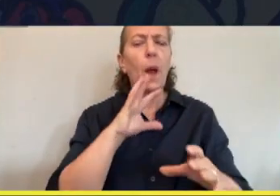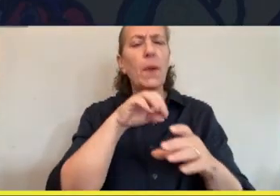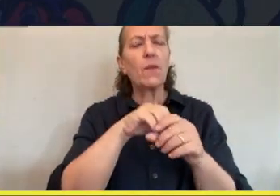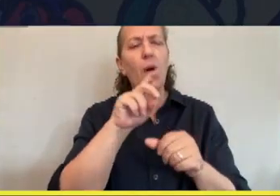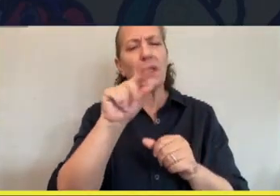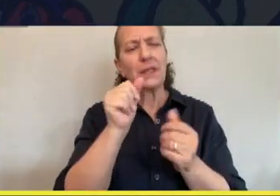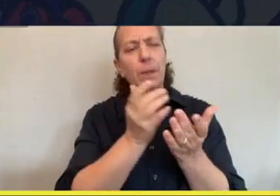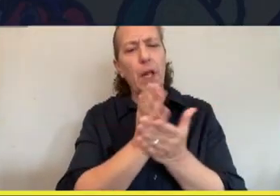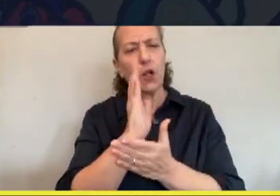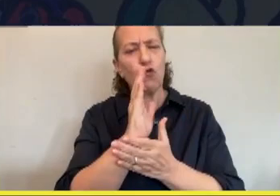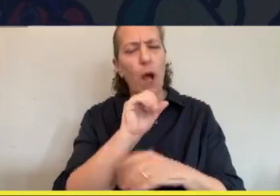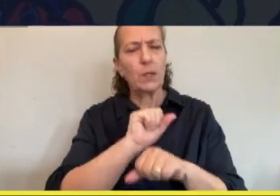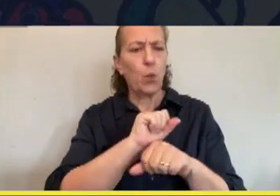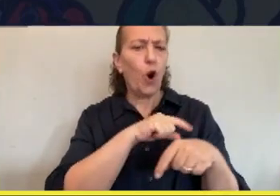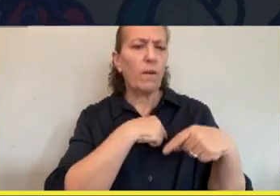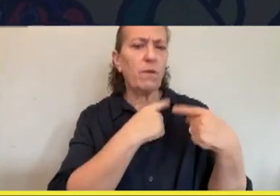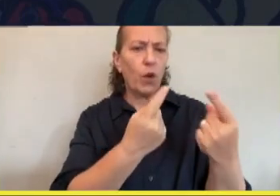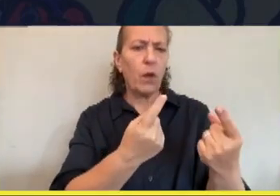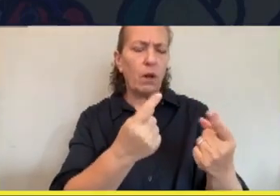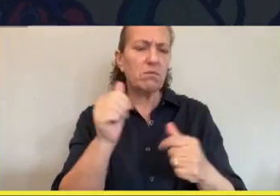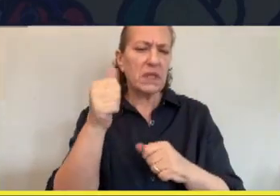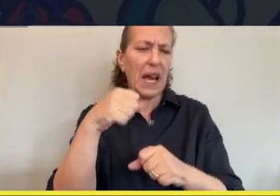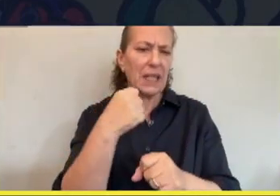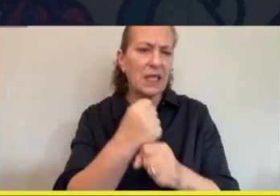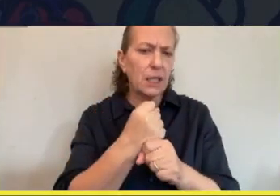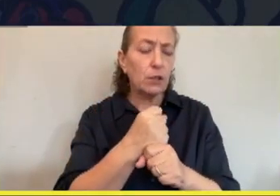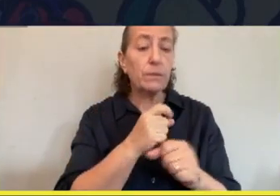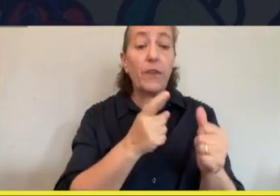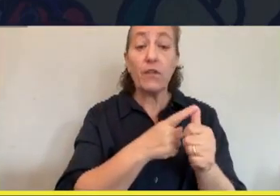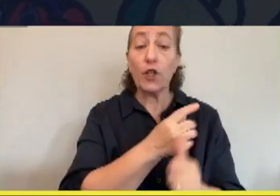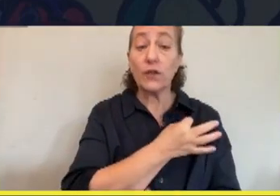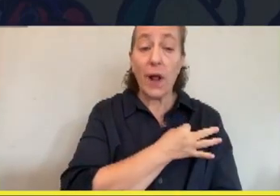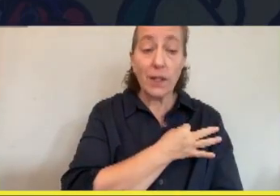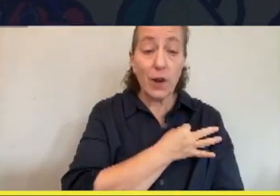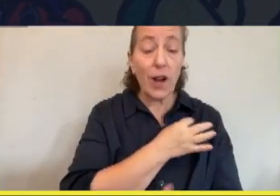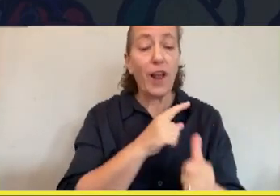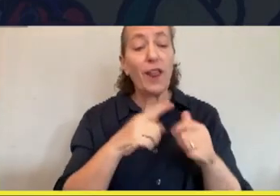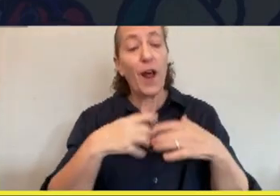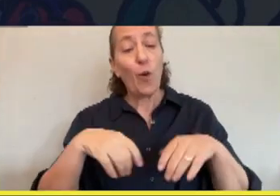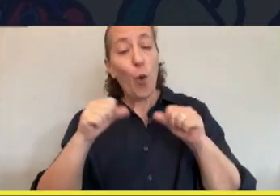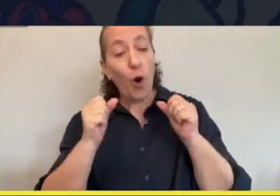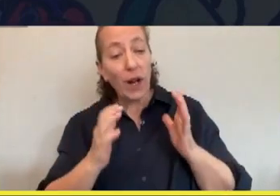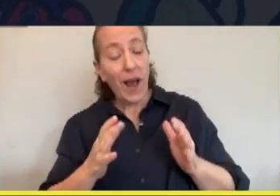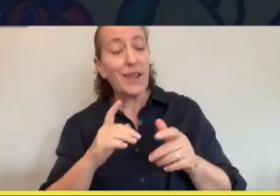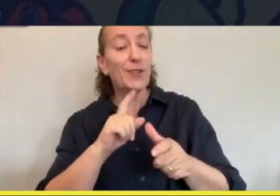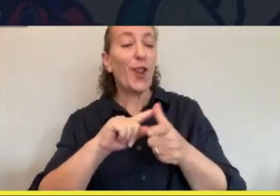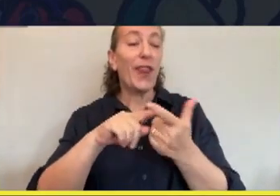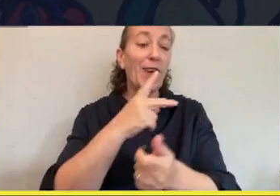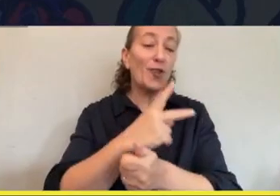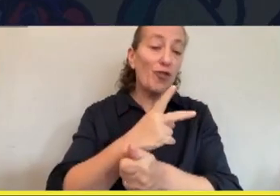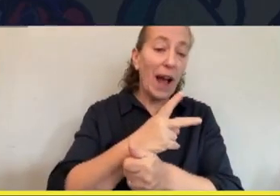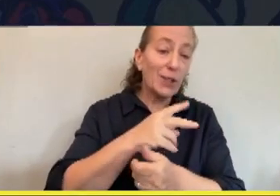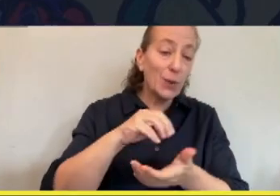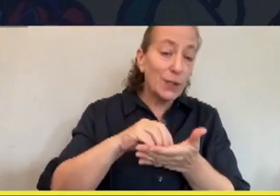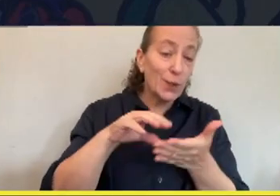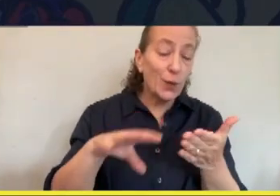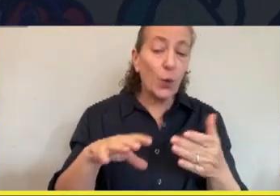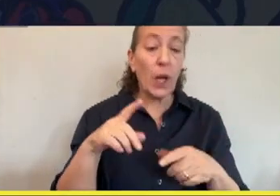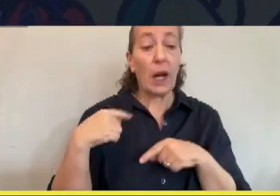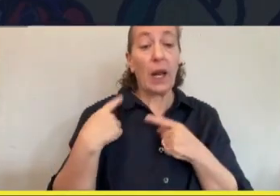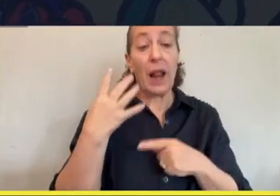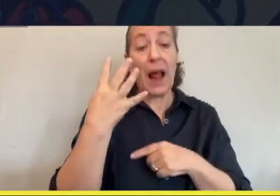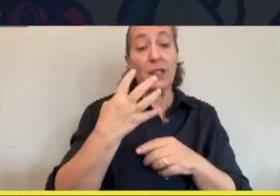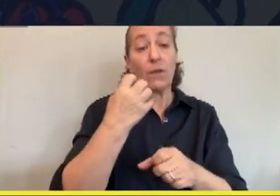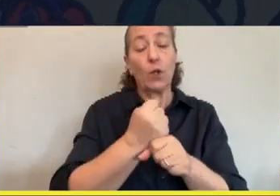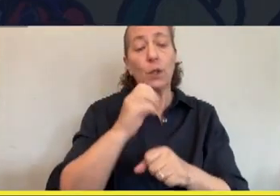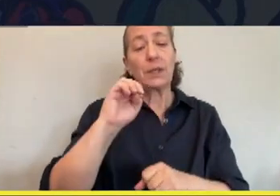last decade, first as a volunteer, then as an organizer, and then a graduate student, and for the last 4 years as executive director